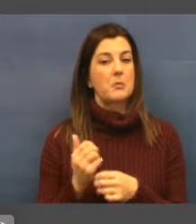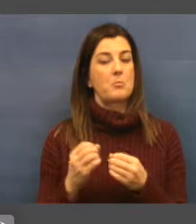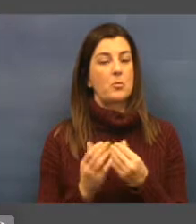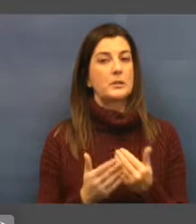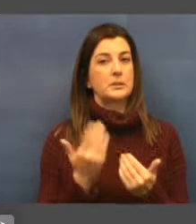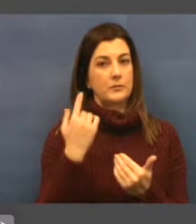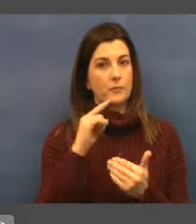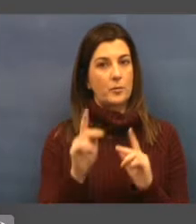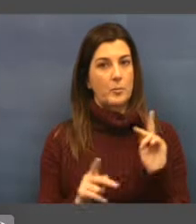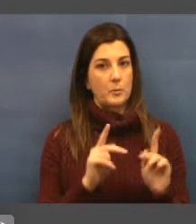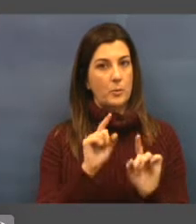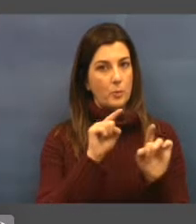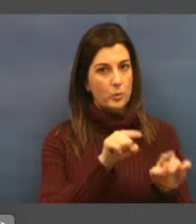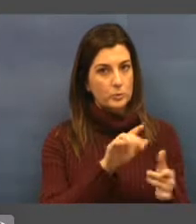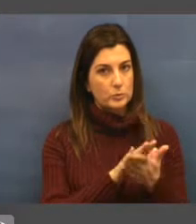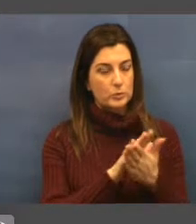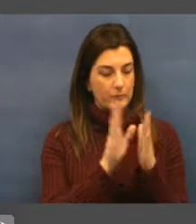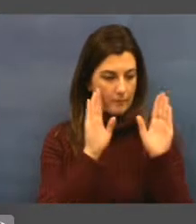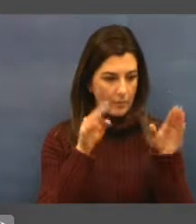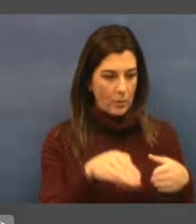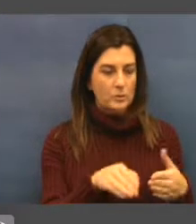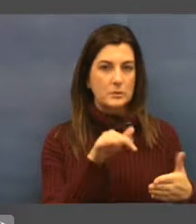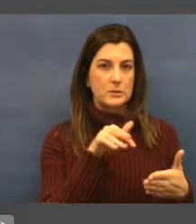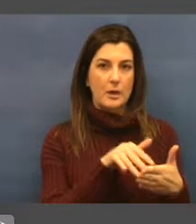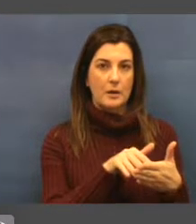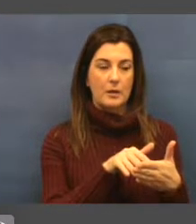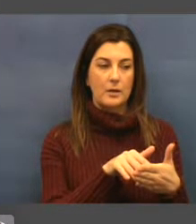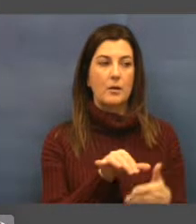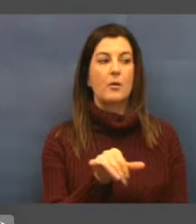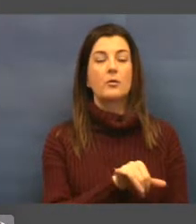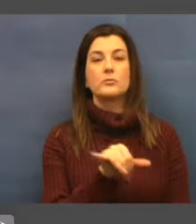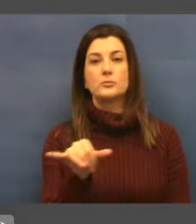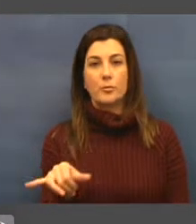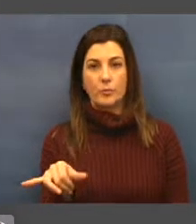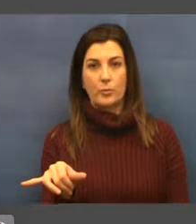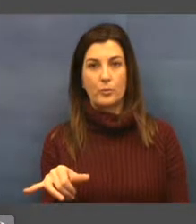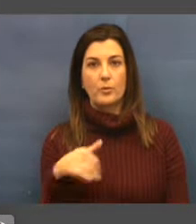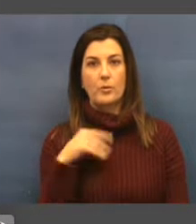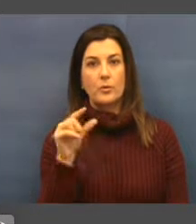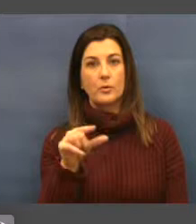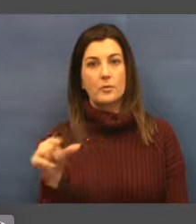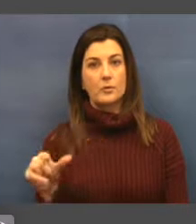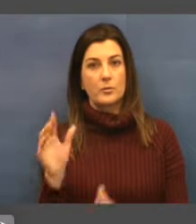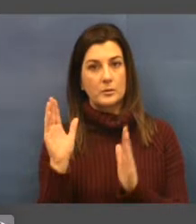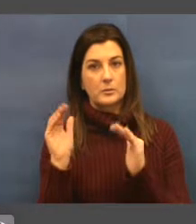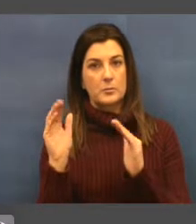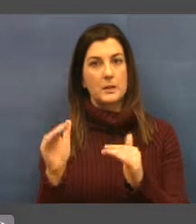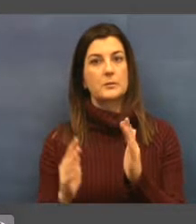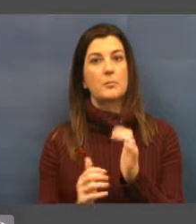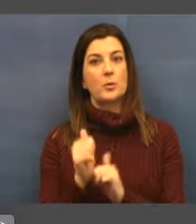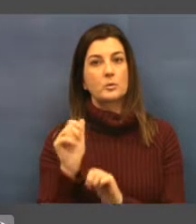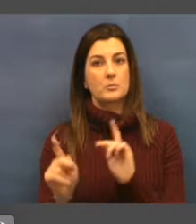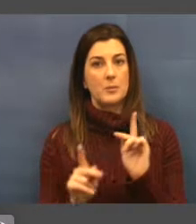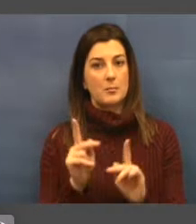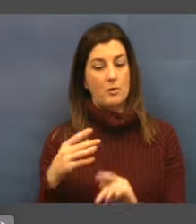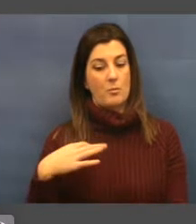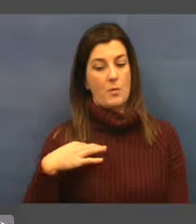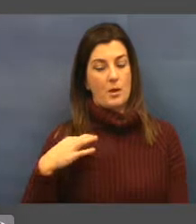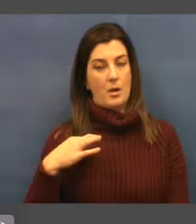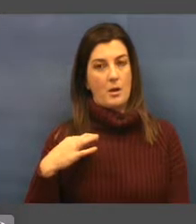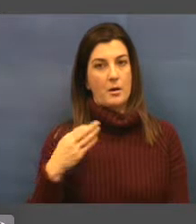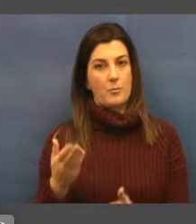and concentrate on their studies. So further to that, the government expects most applicants